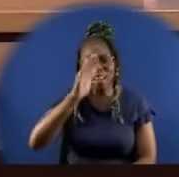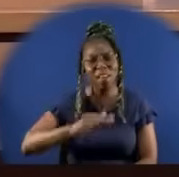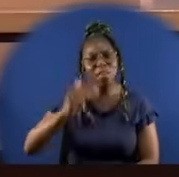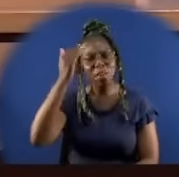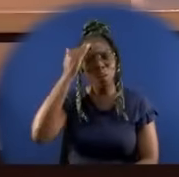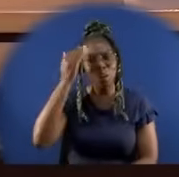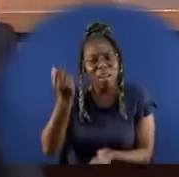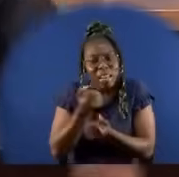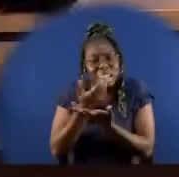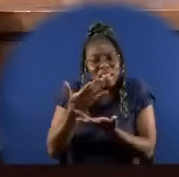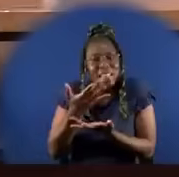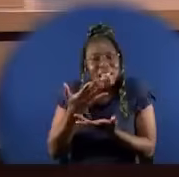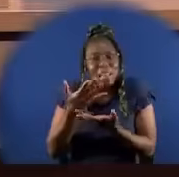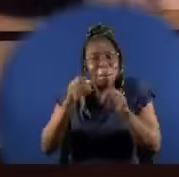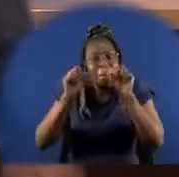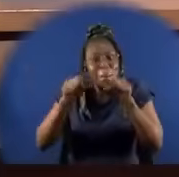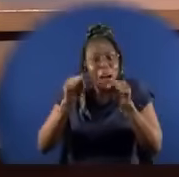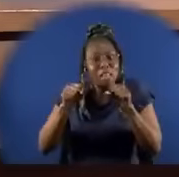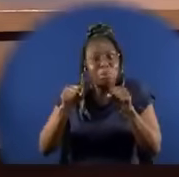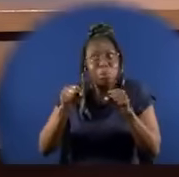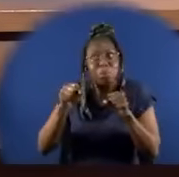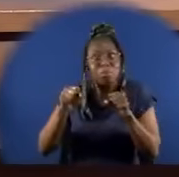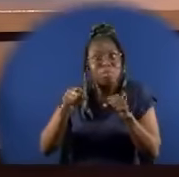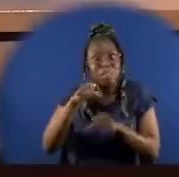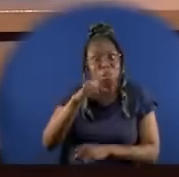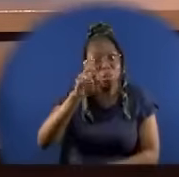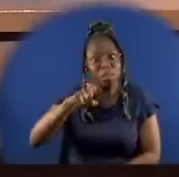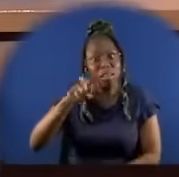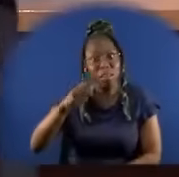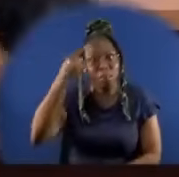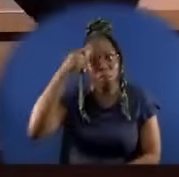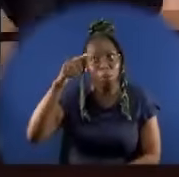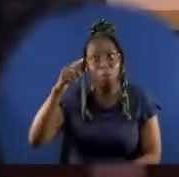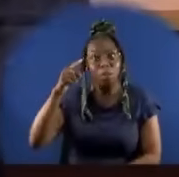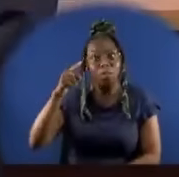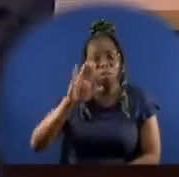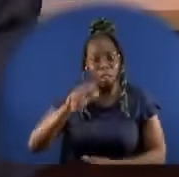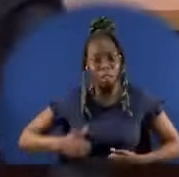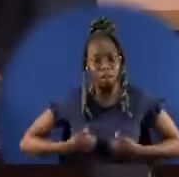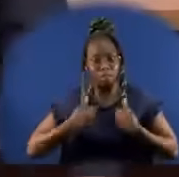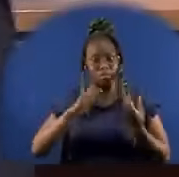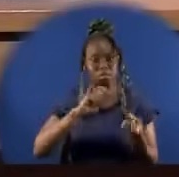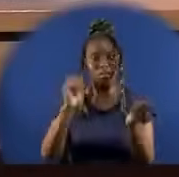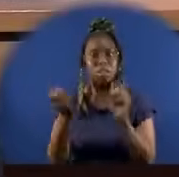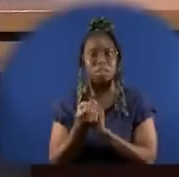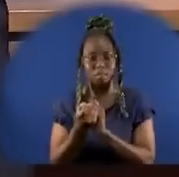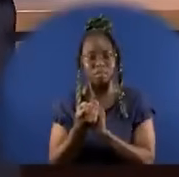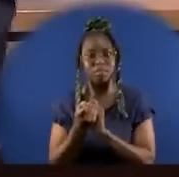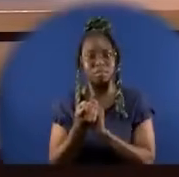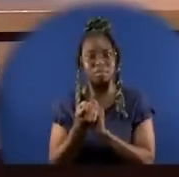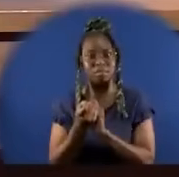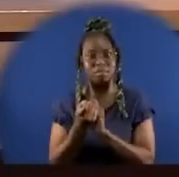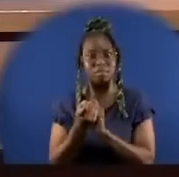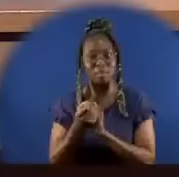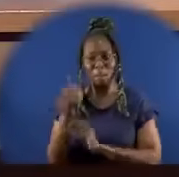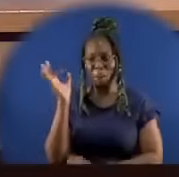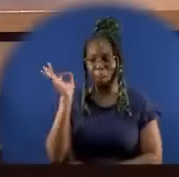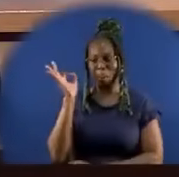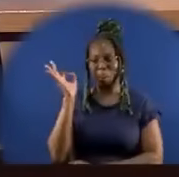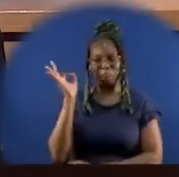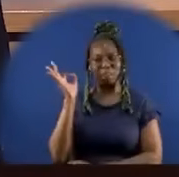life to transform your life. That's why I tell the church all the time, preaching time ain't no sleeping